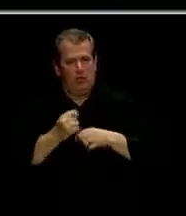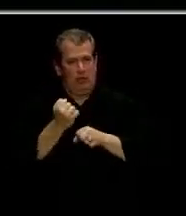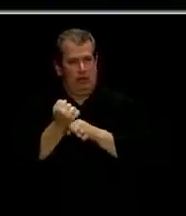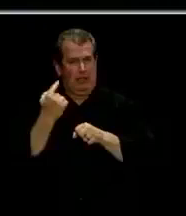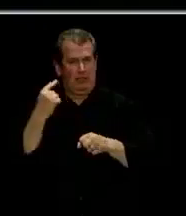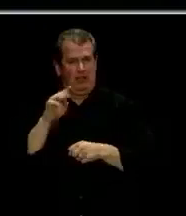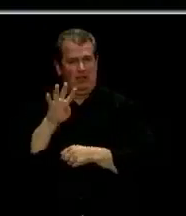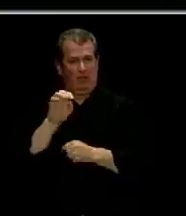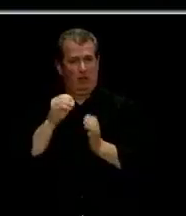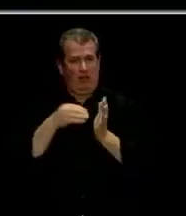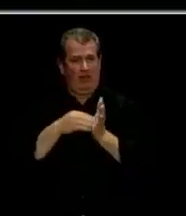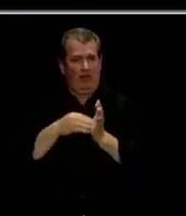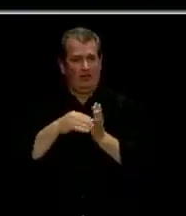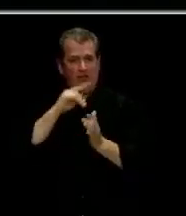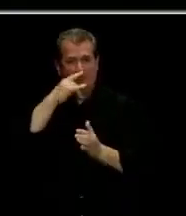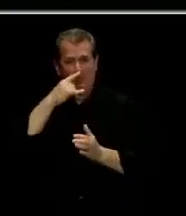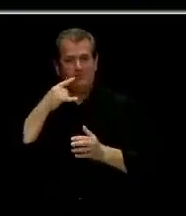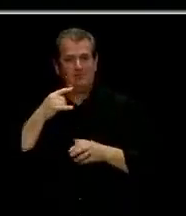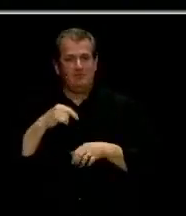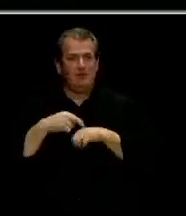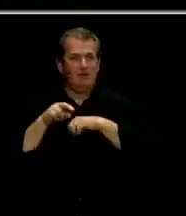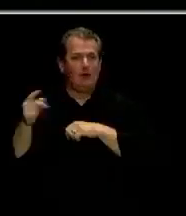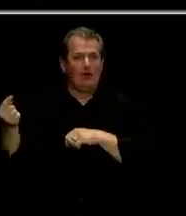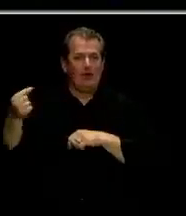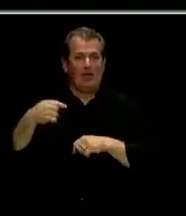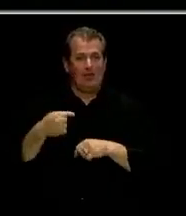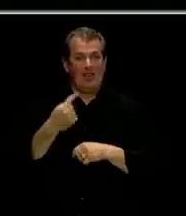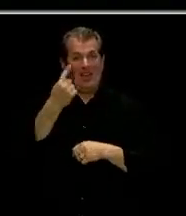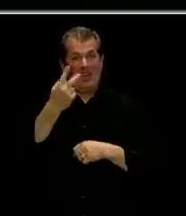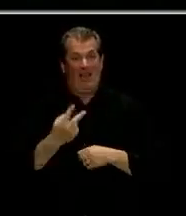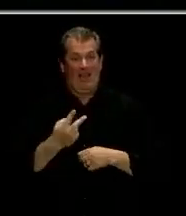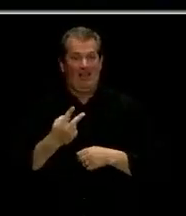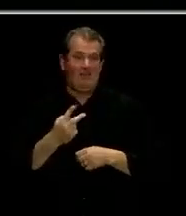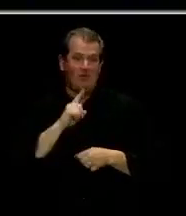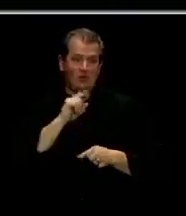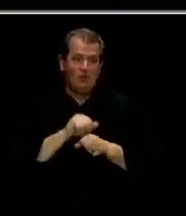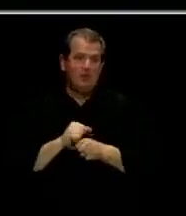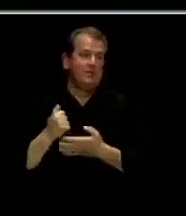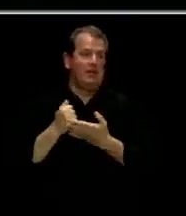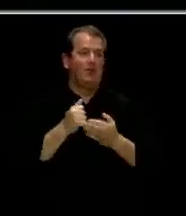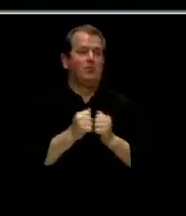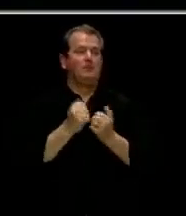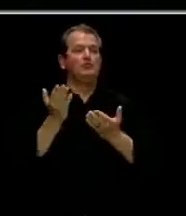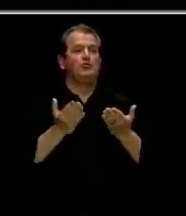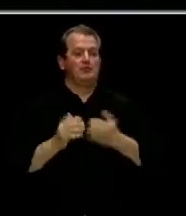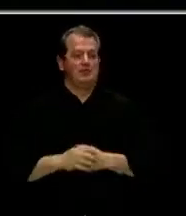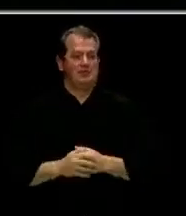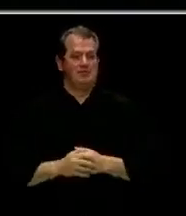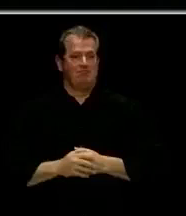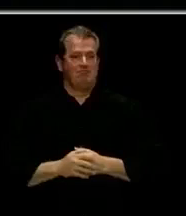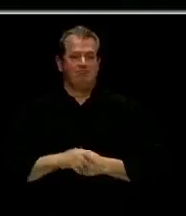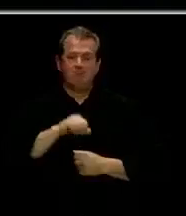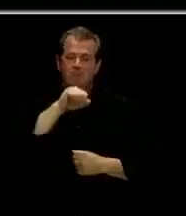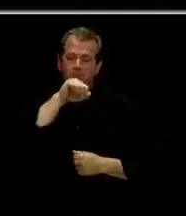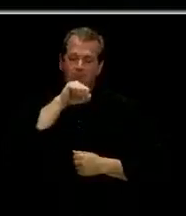40,000 kids that were referred, and about half of those kids were actually plugged into services. I love it.